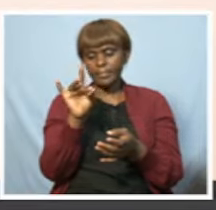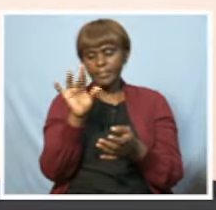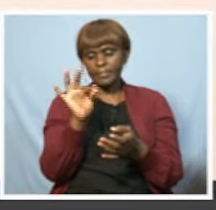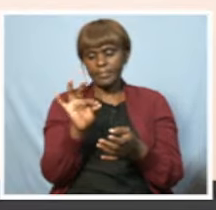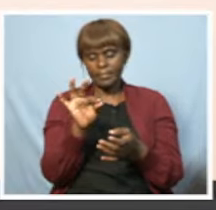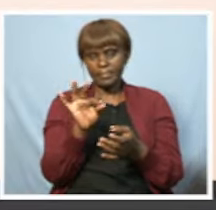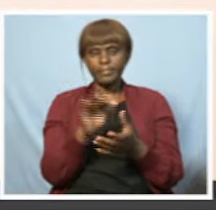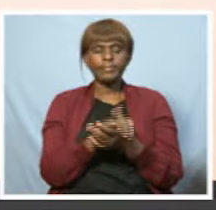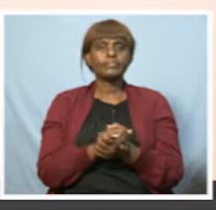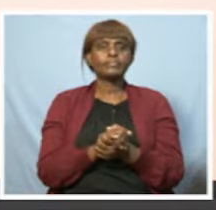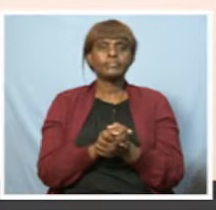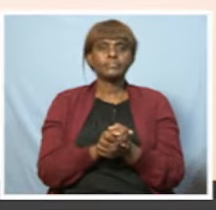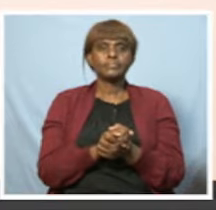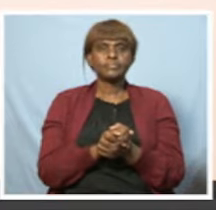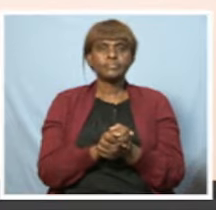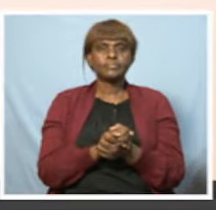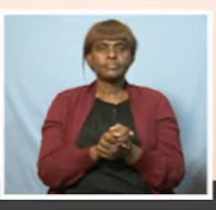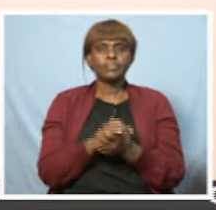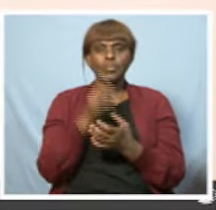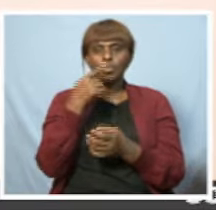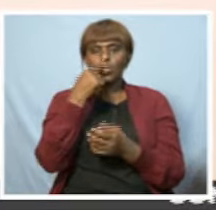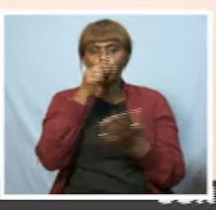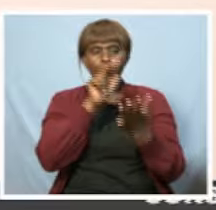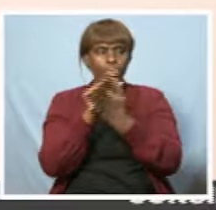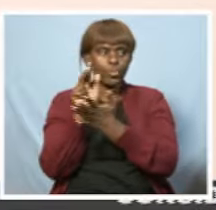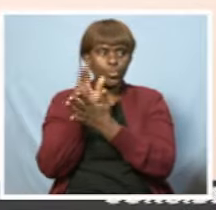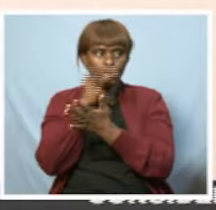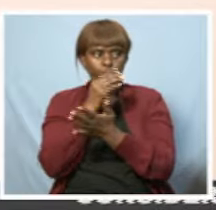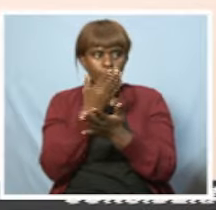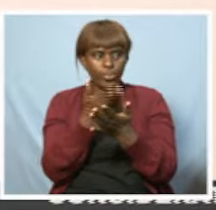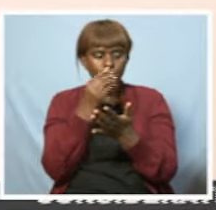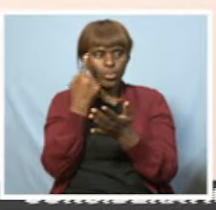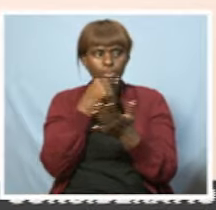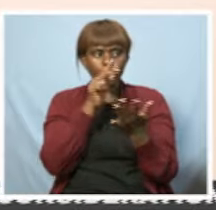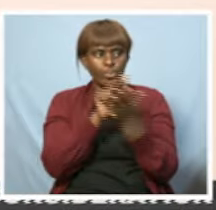1,308,017.89. And who signed this document?